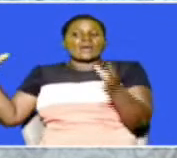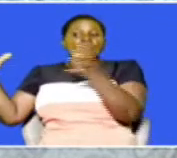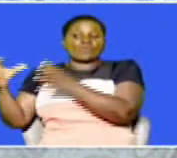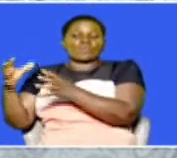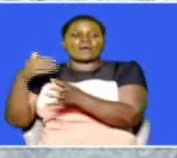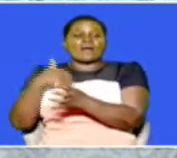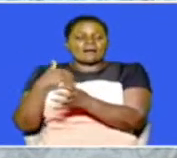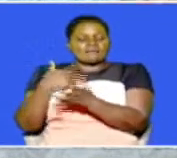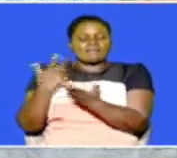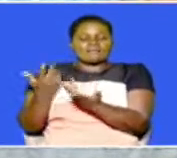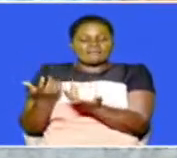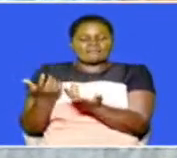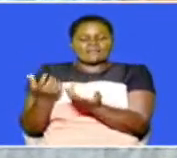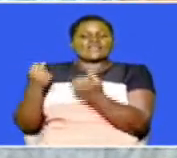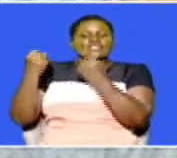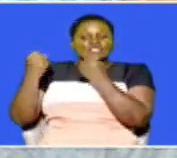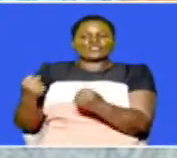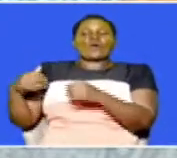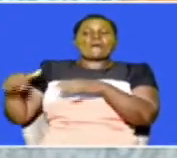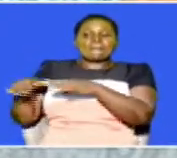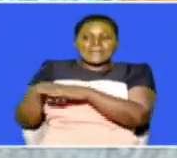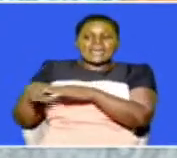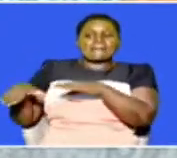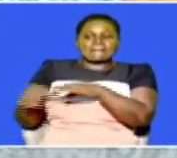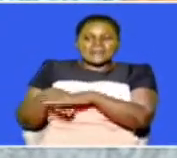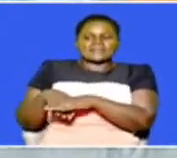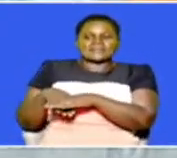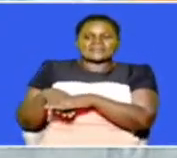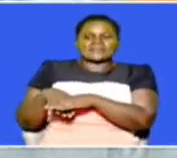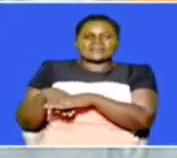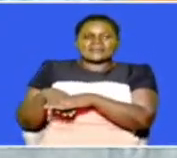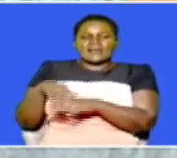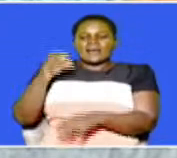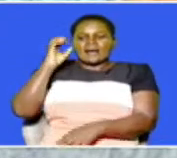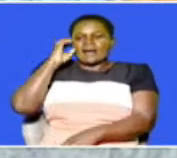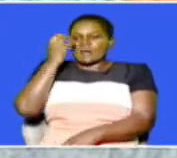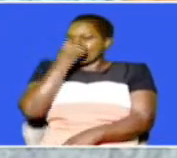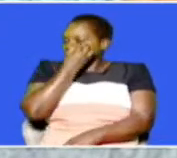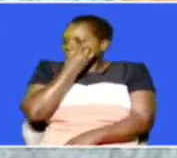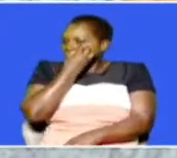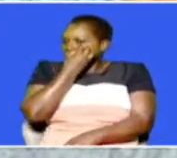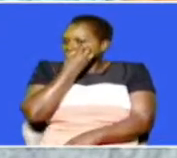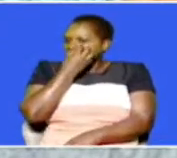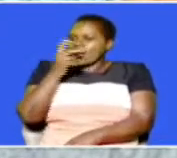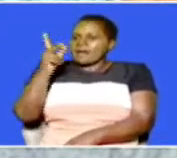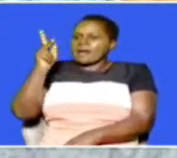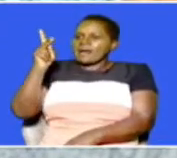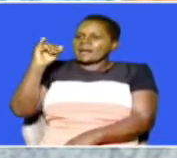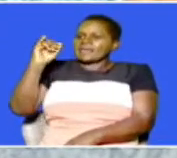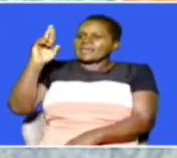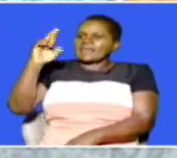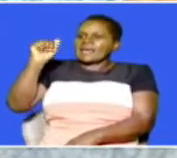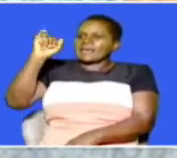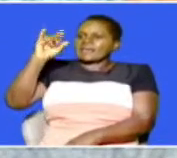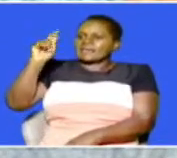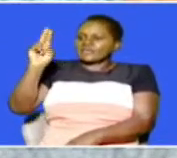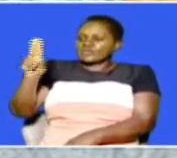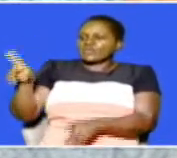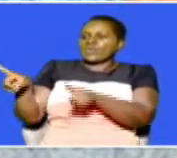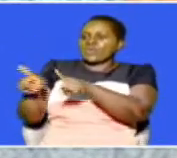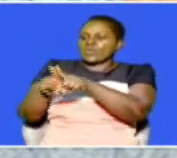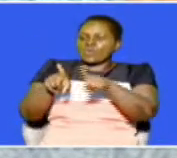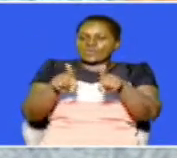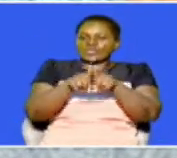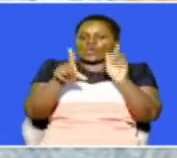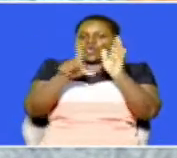we equally had strong members, Martha Karua, Kiraitu Murungi, also very